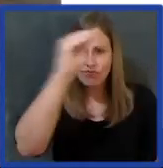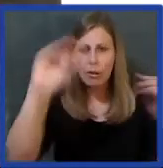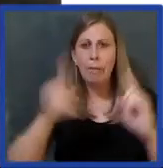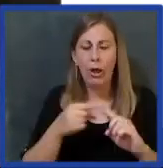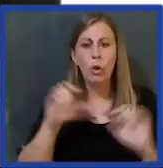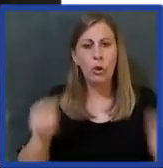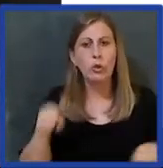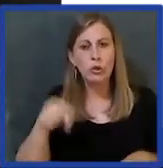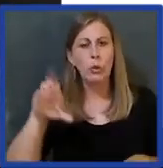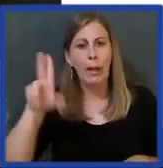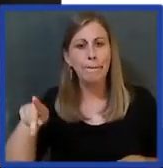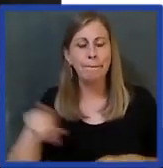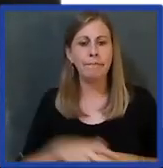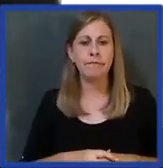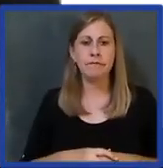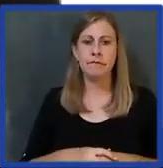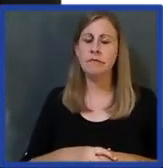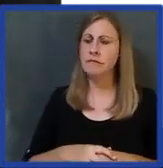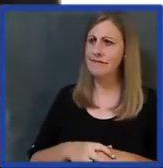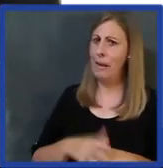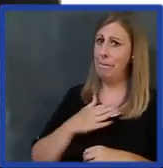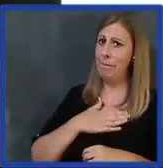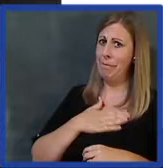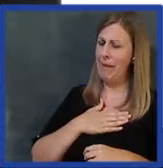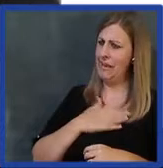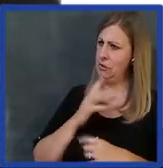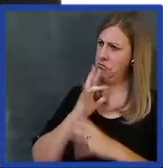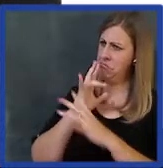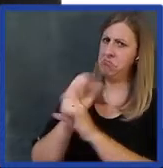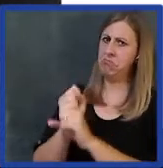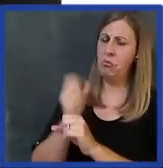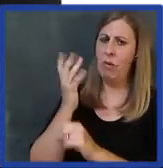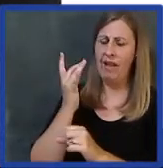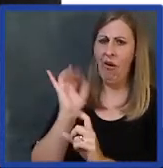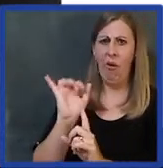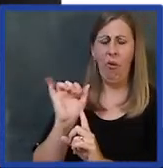And it really piqued my interest to say, okay, there's other alternatives out there